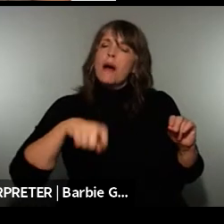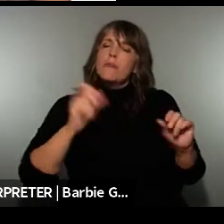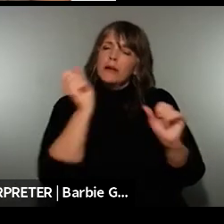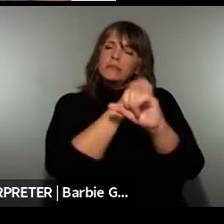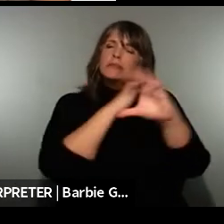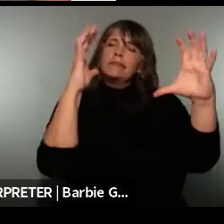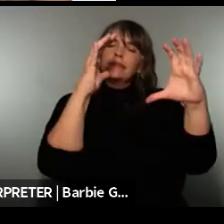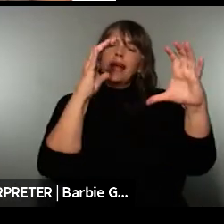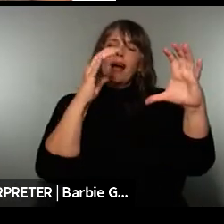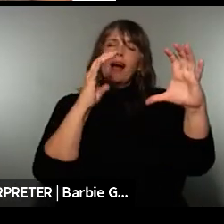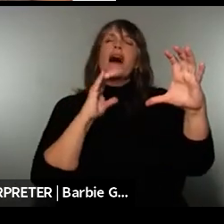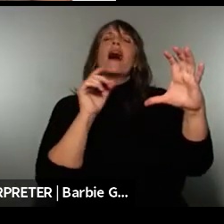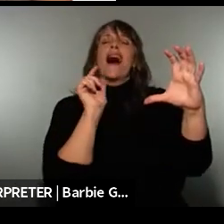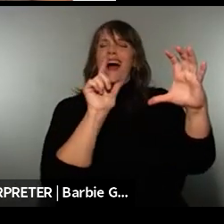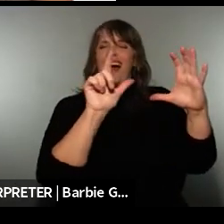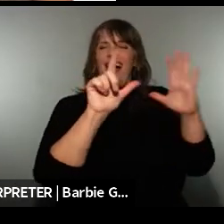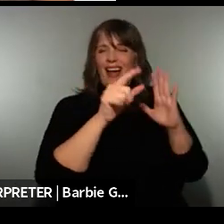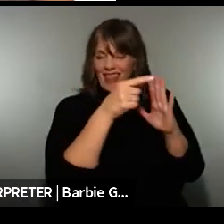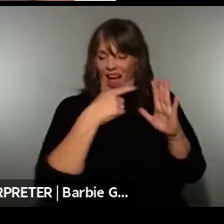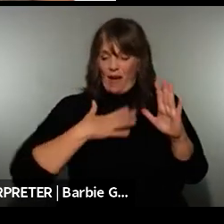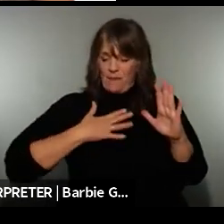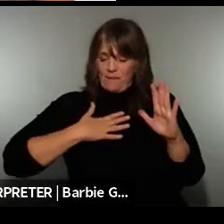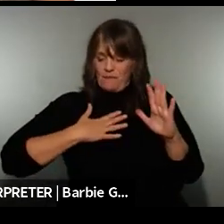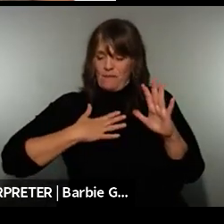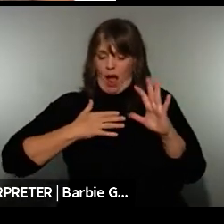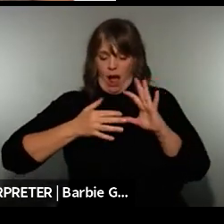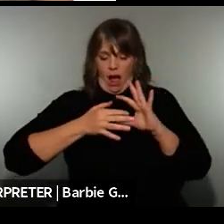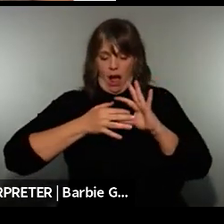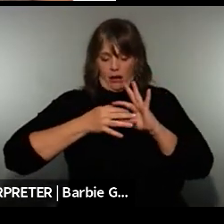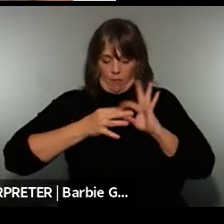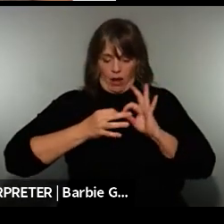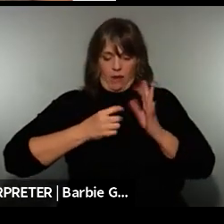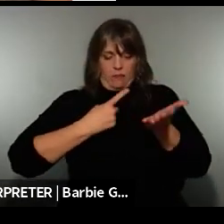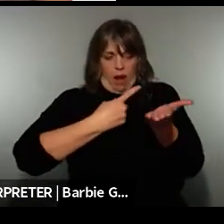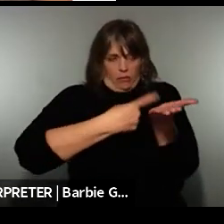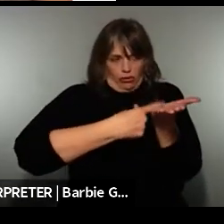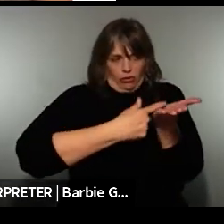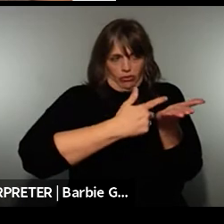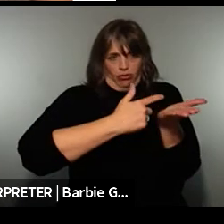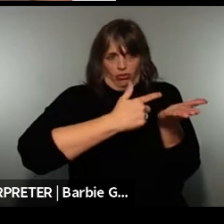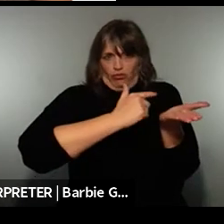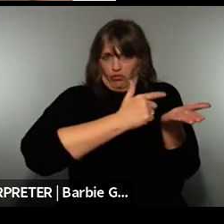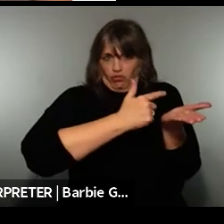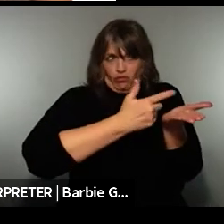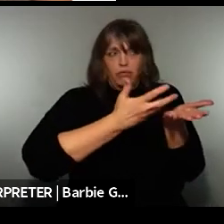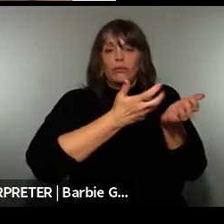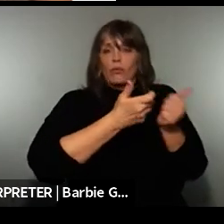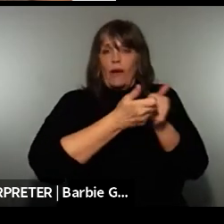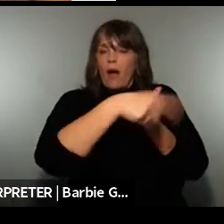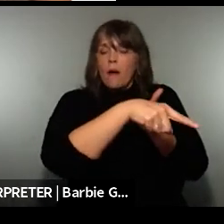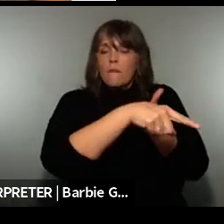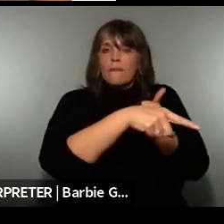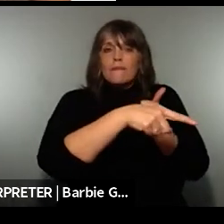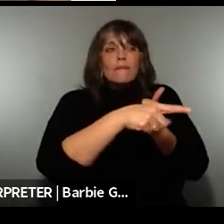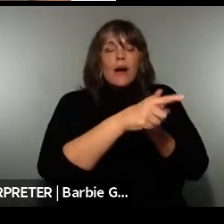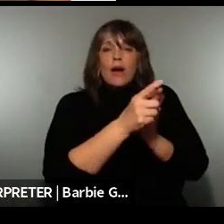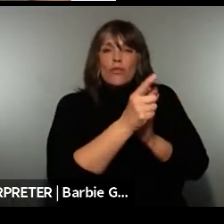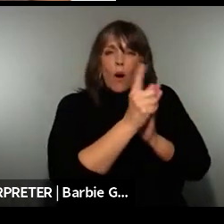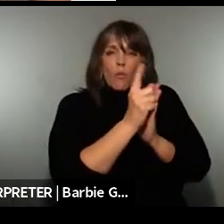that conversation was having ripple effects beyond my sort of being there for that one